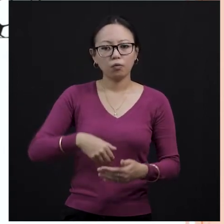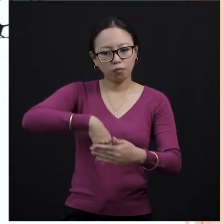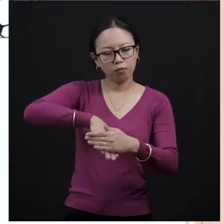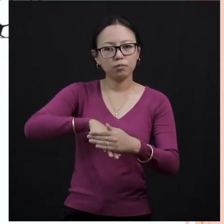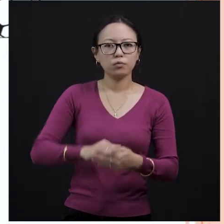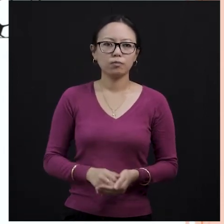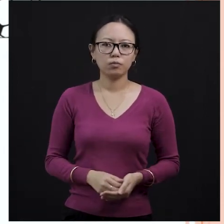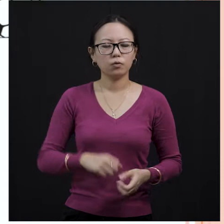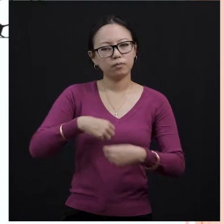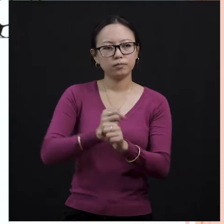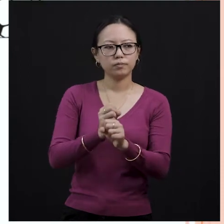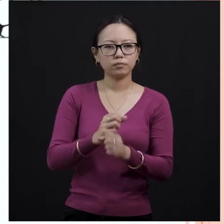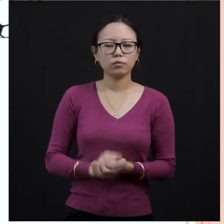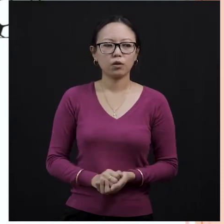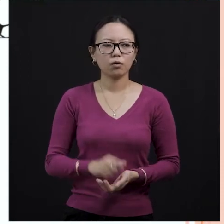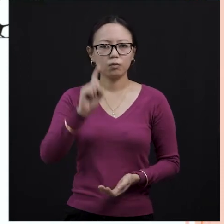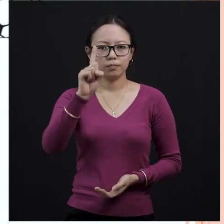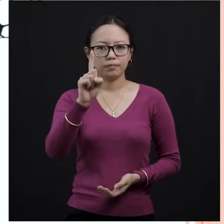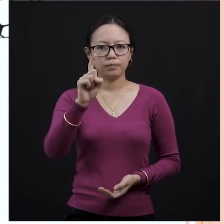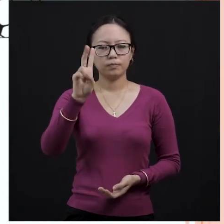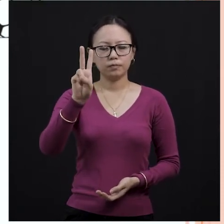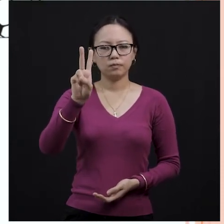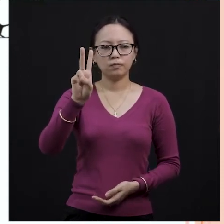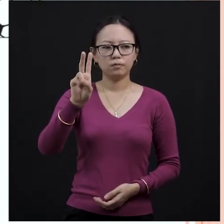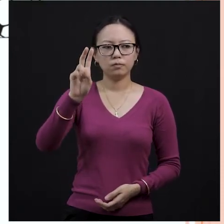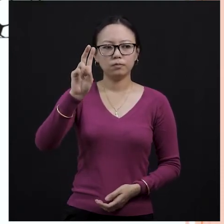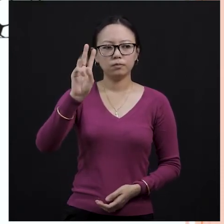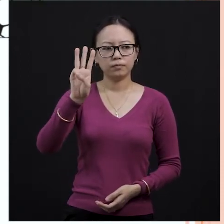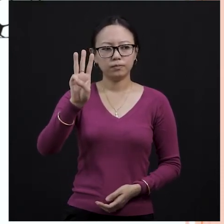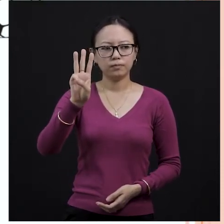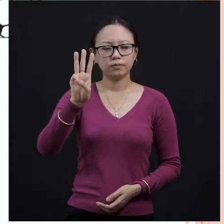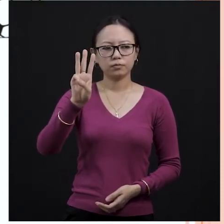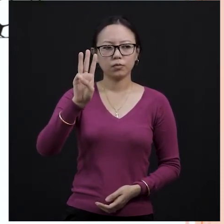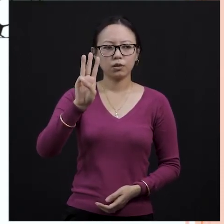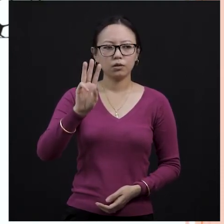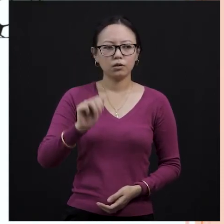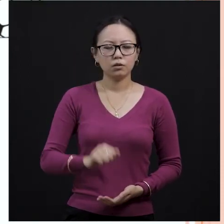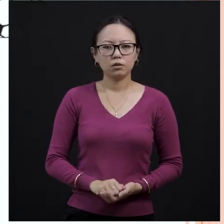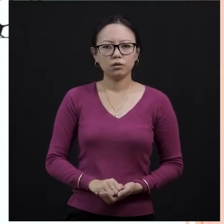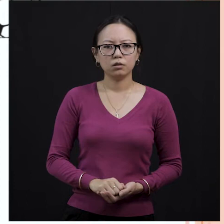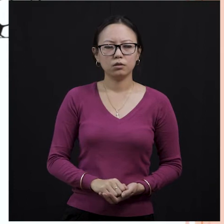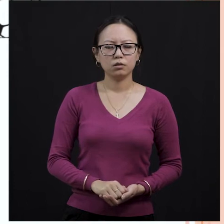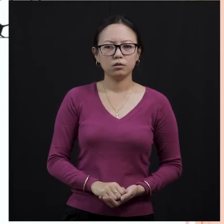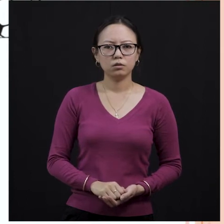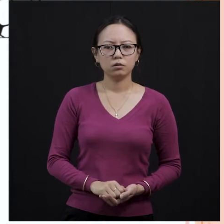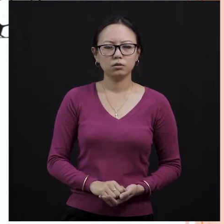picture. Now, let's start counting. 1, 2, and 3. So, these